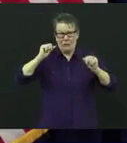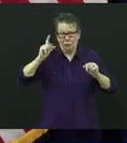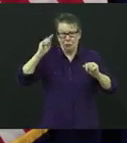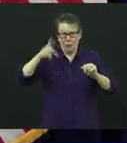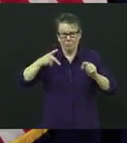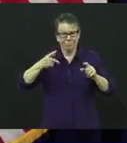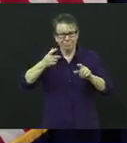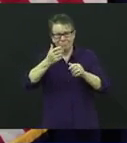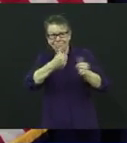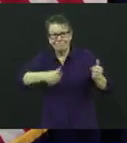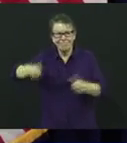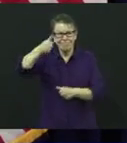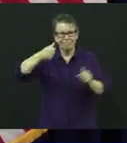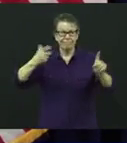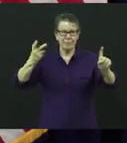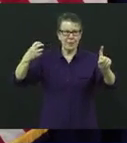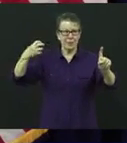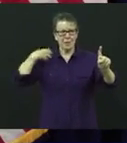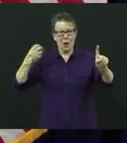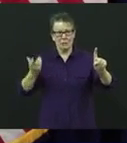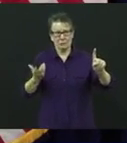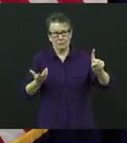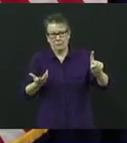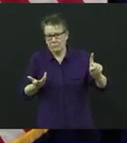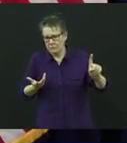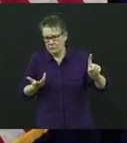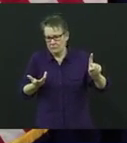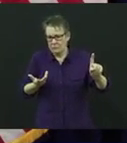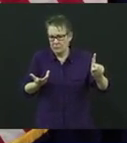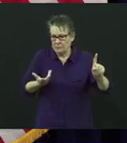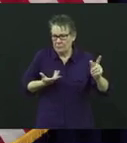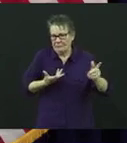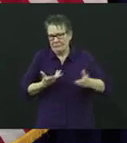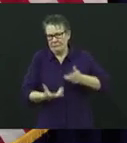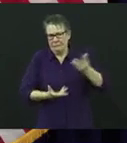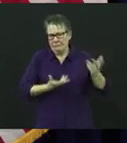than exercising the federal purse strings, that